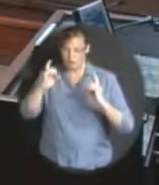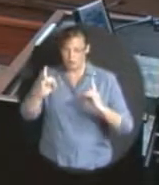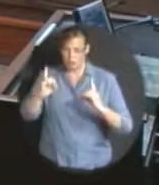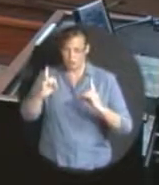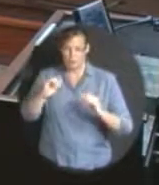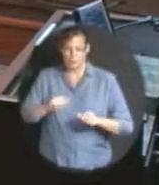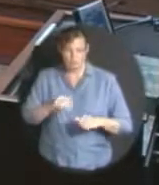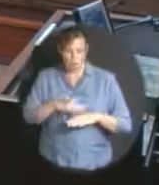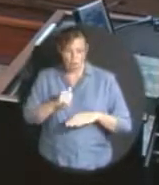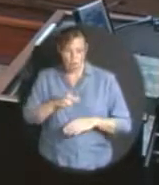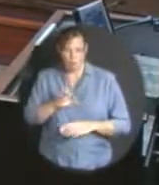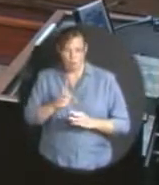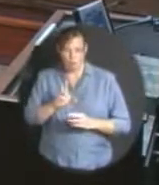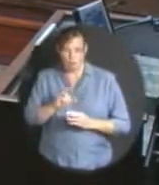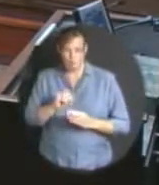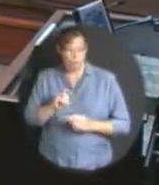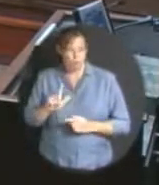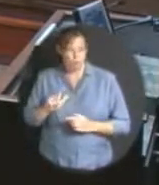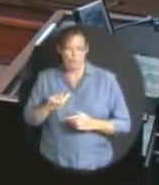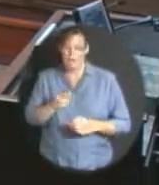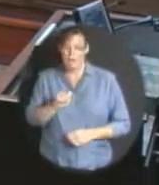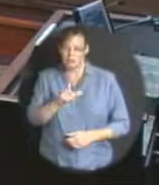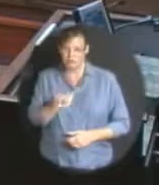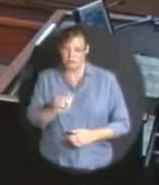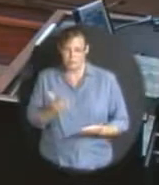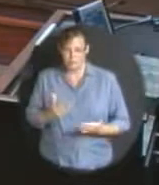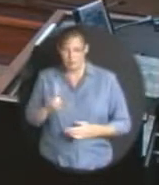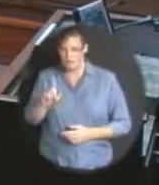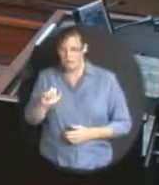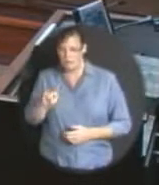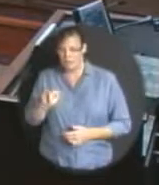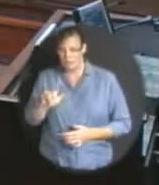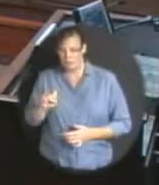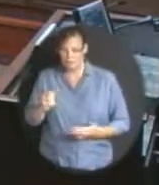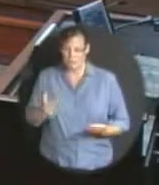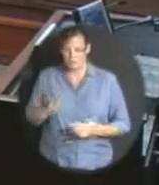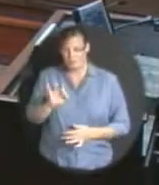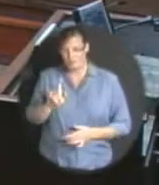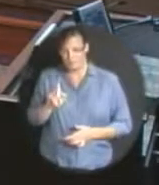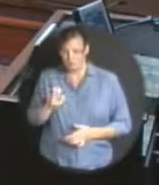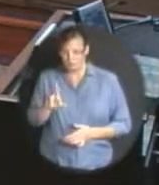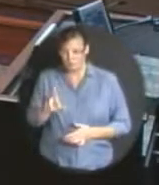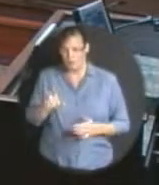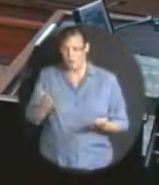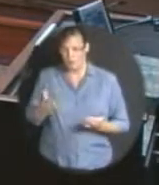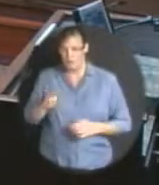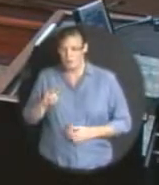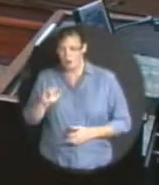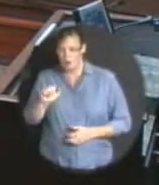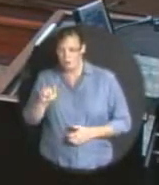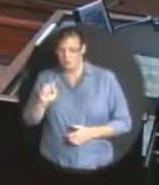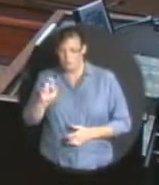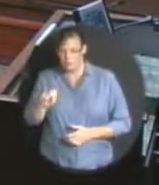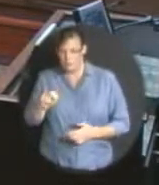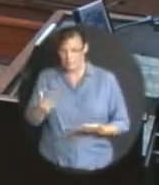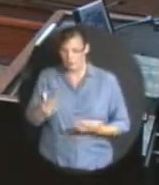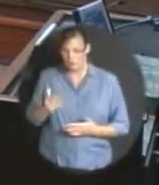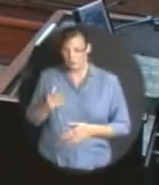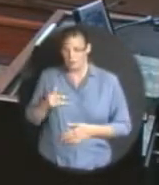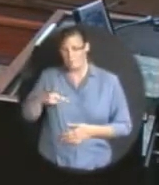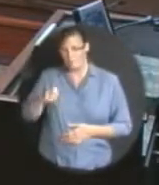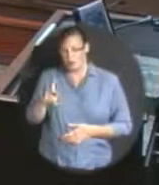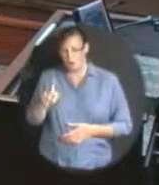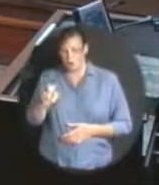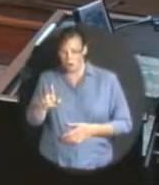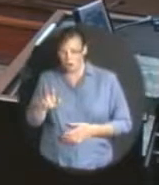the roll, please? Yes. Ms. Ashley? Here. Dr. Daniels? Here. Mrs. Felter? Here. Mrs. Martin? Yeah, here. Mr.